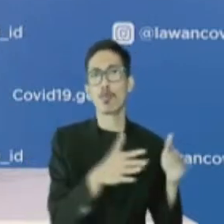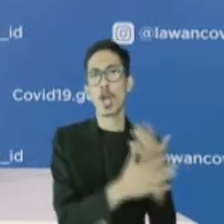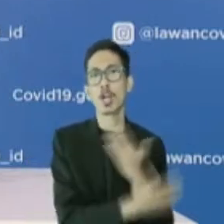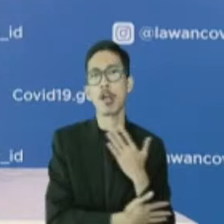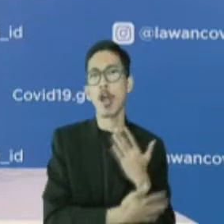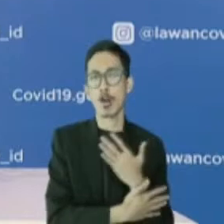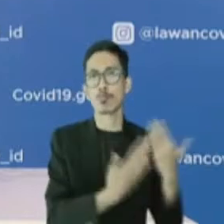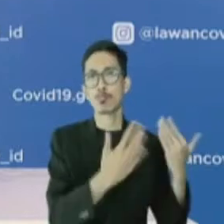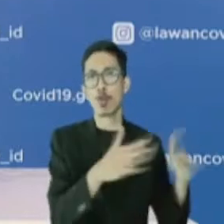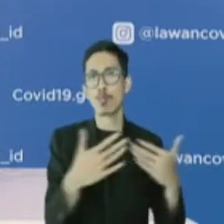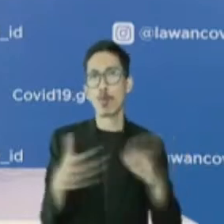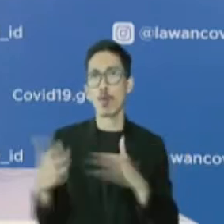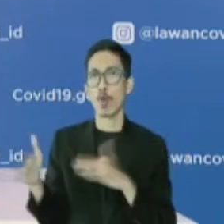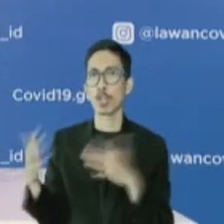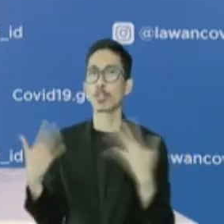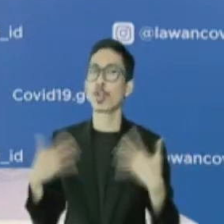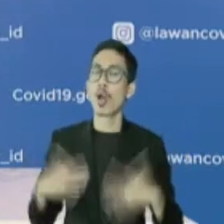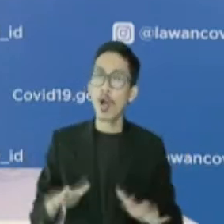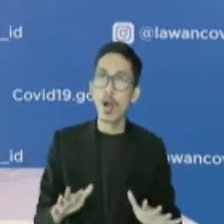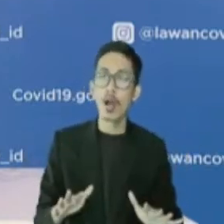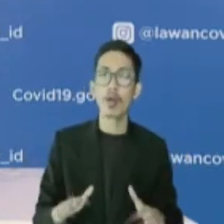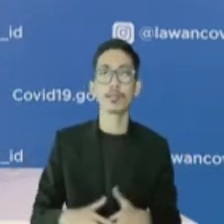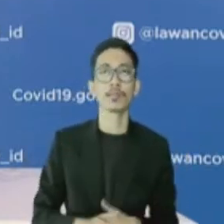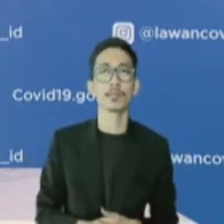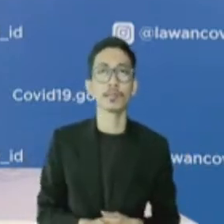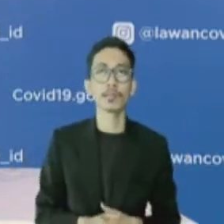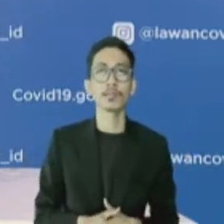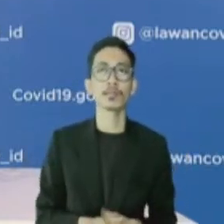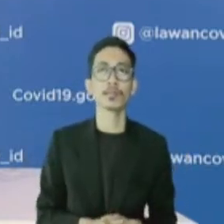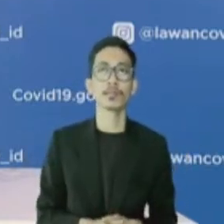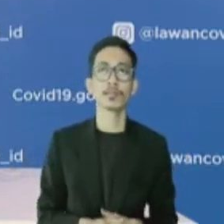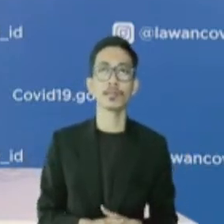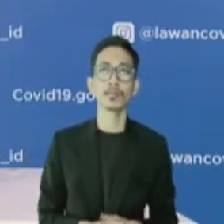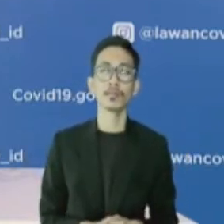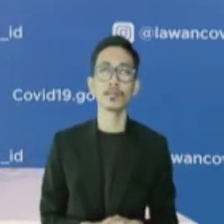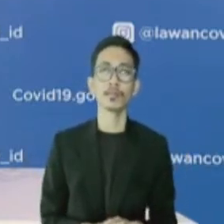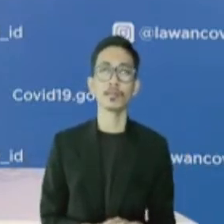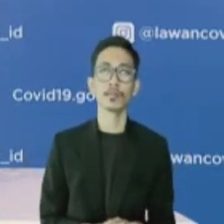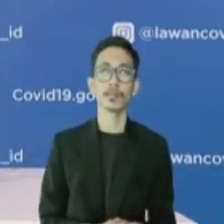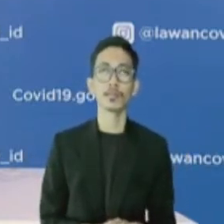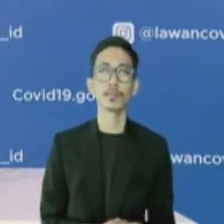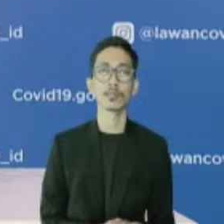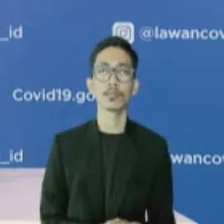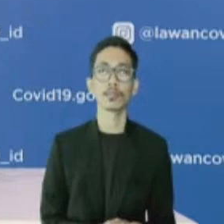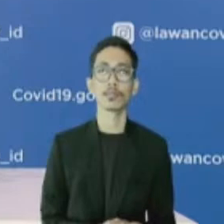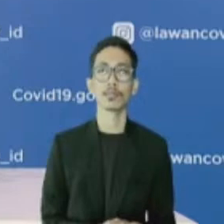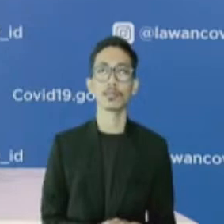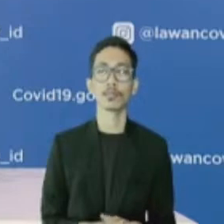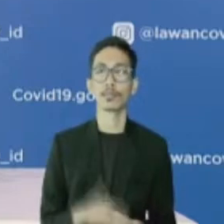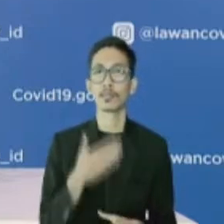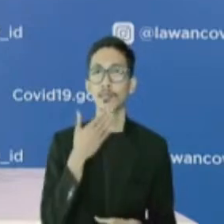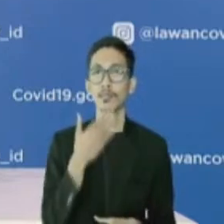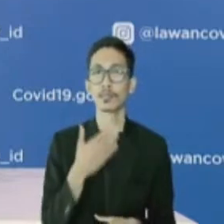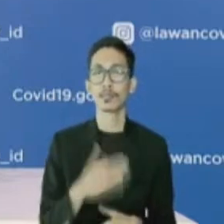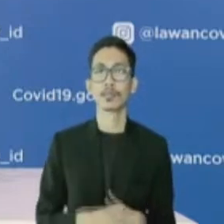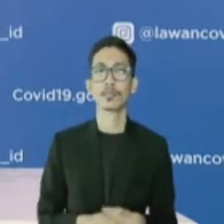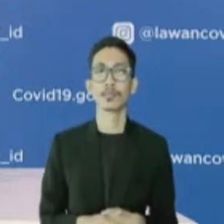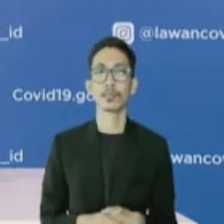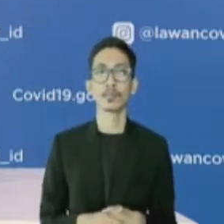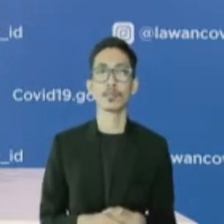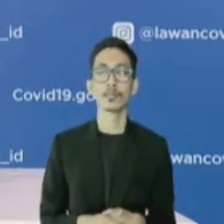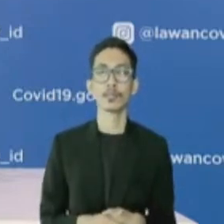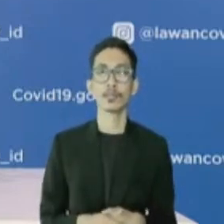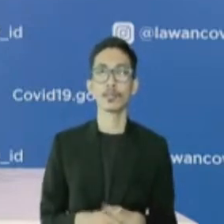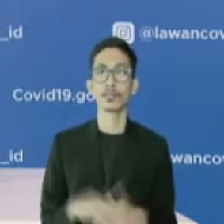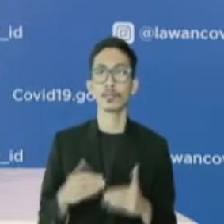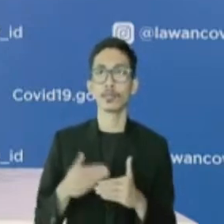consideration or permissions in writing from the ministry or agency. Thank you. Thank you, Professor. The next